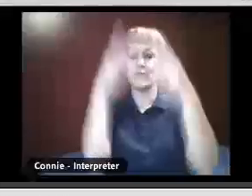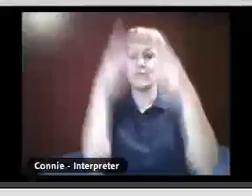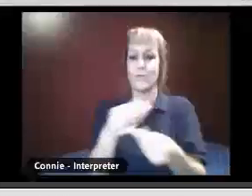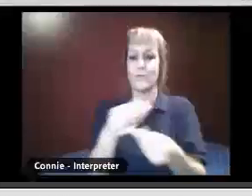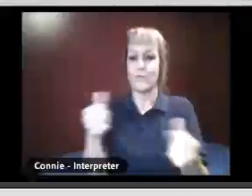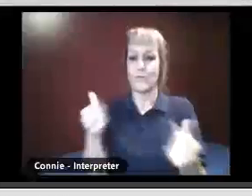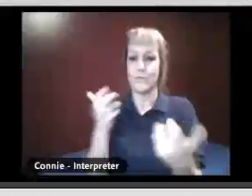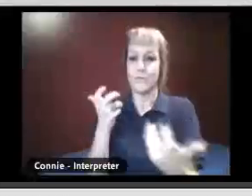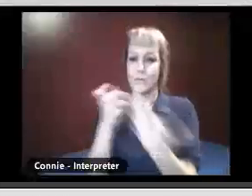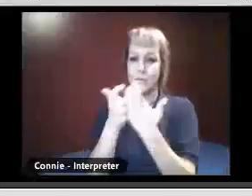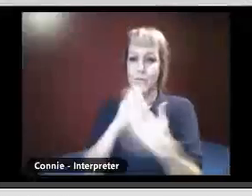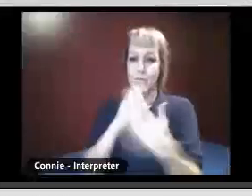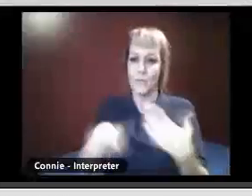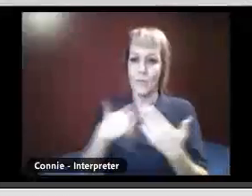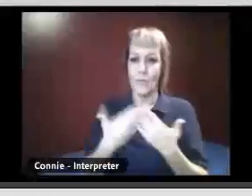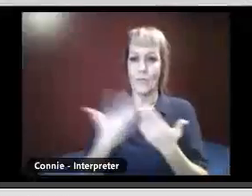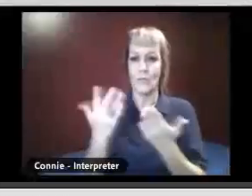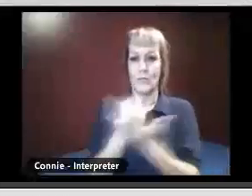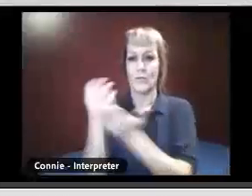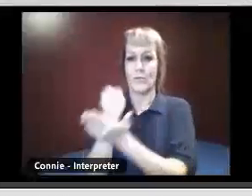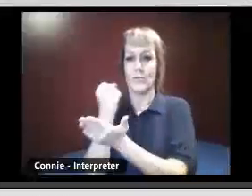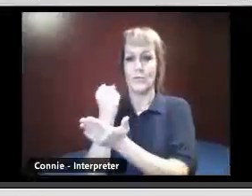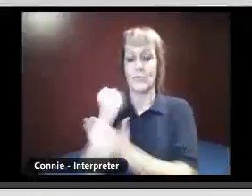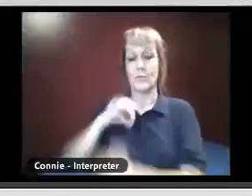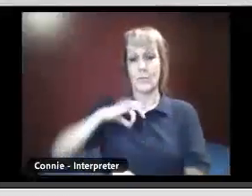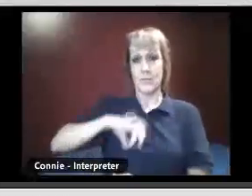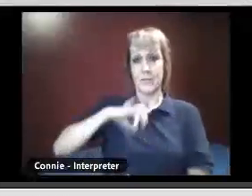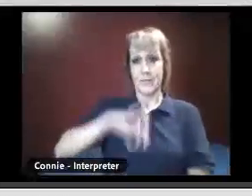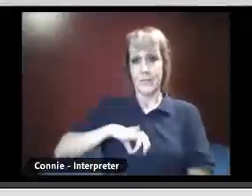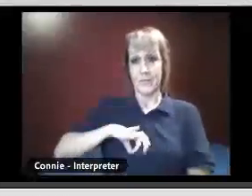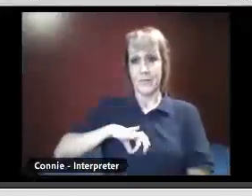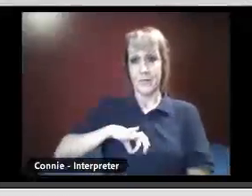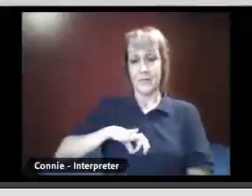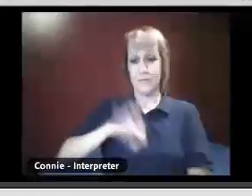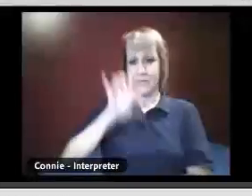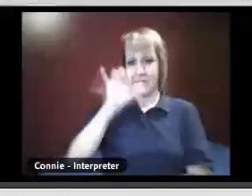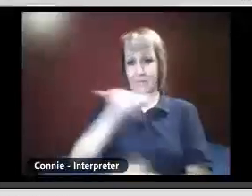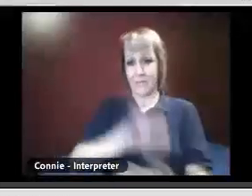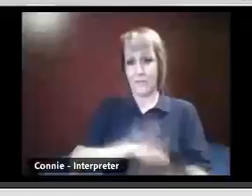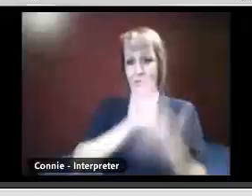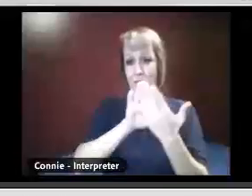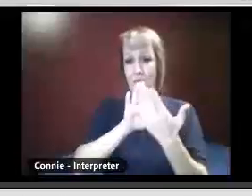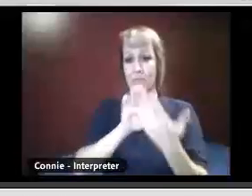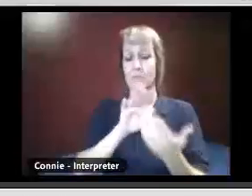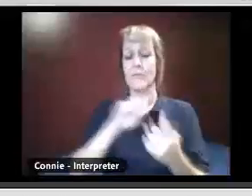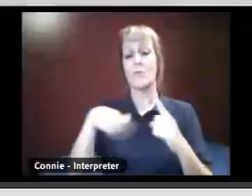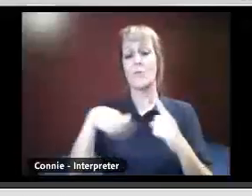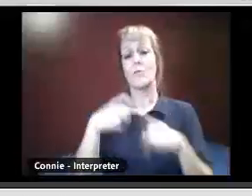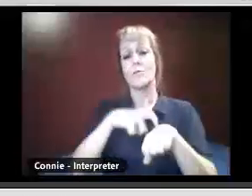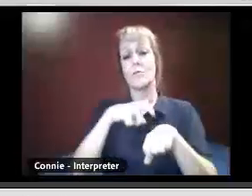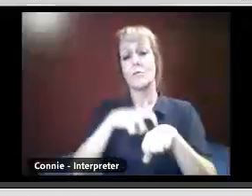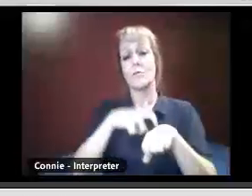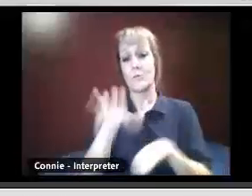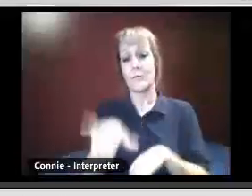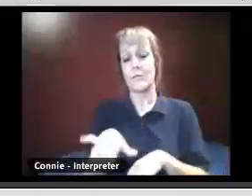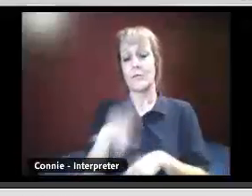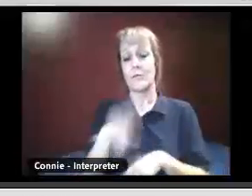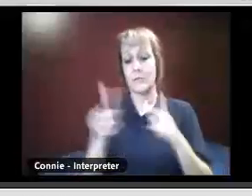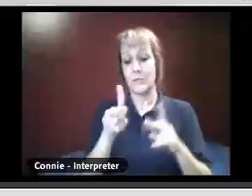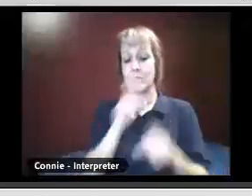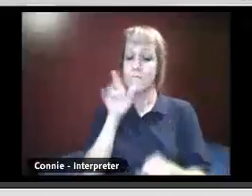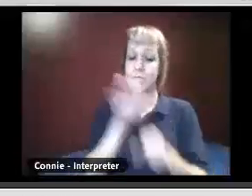all. Right? The advantage of using this approach is that when you have the time to do it and the parties are committed